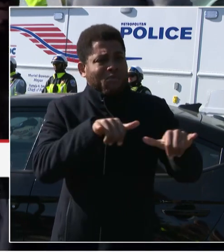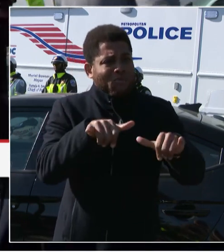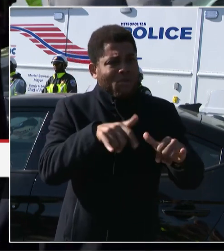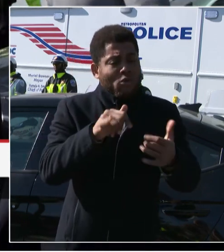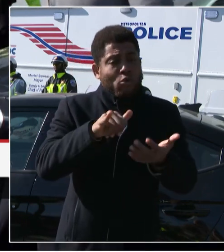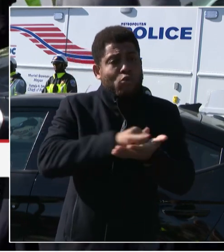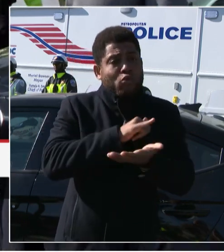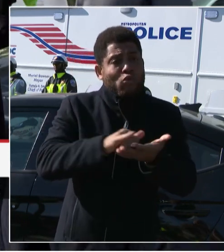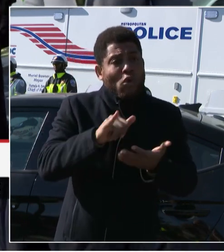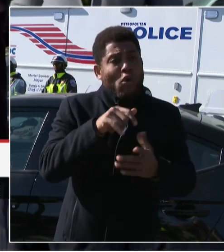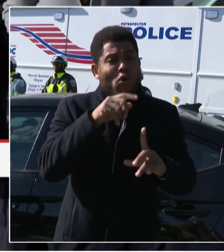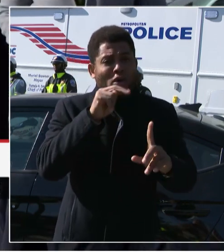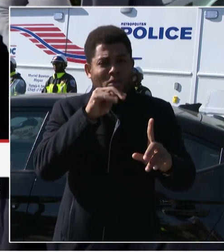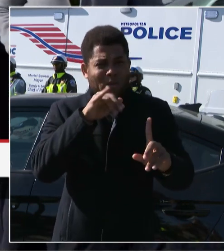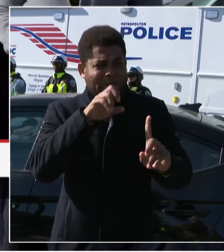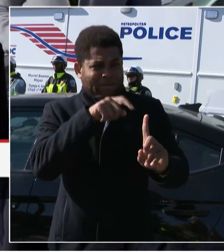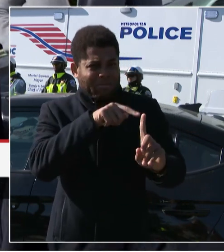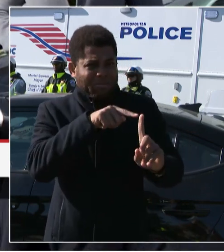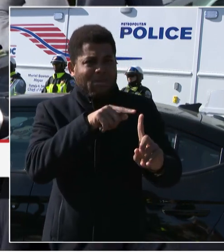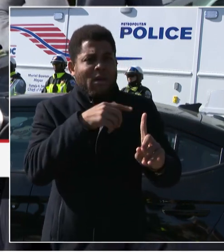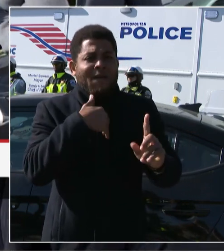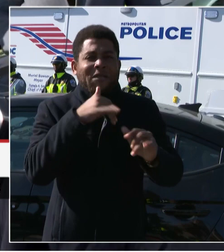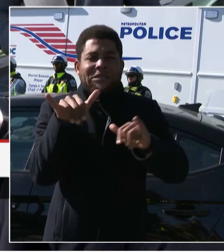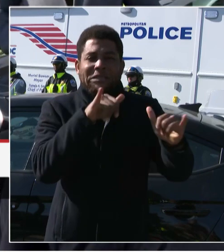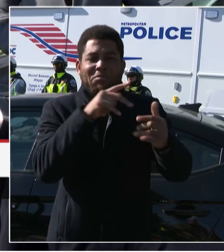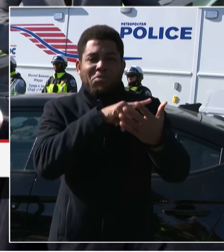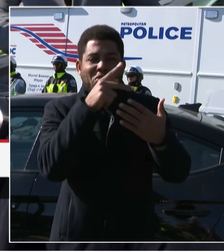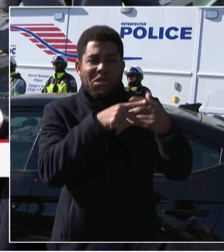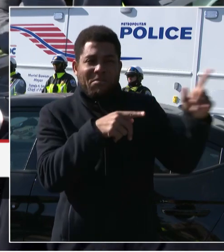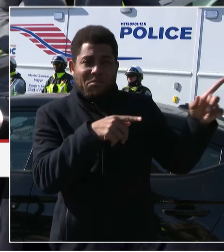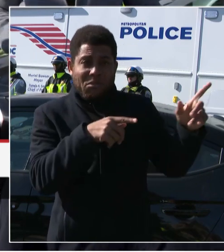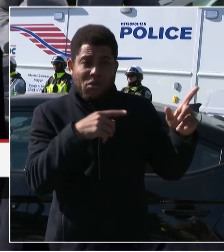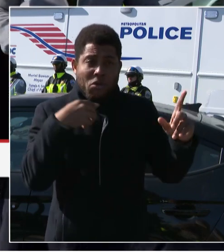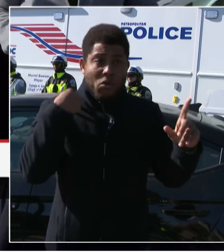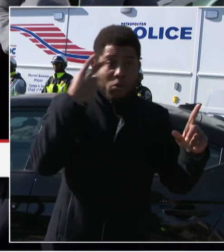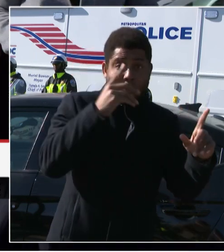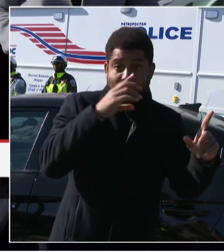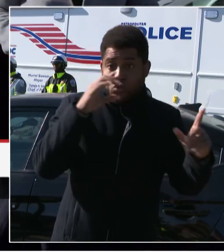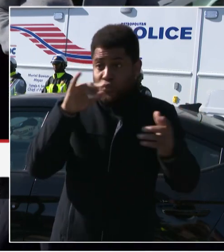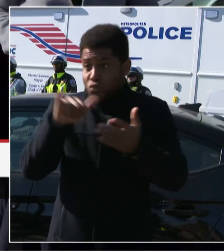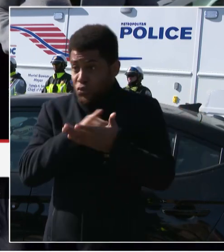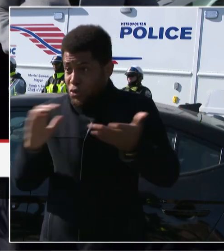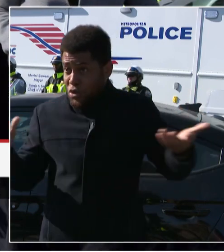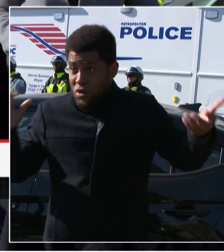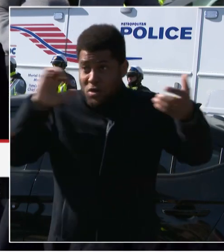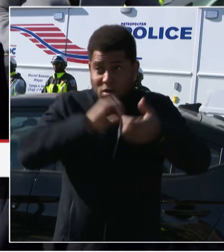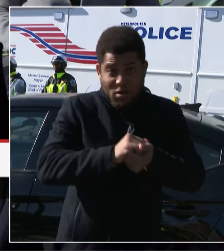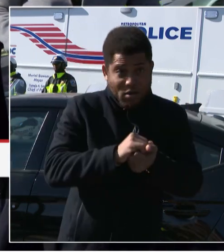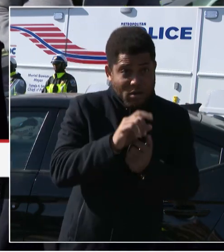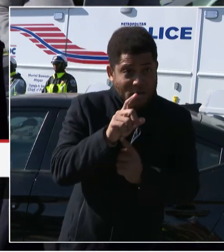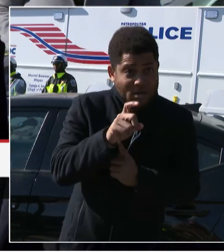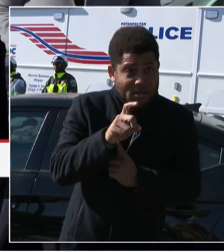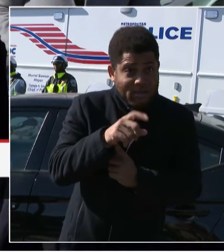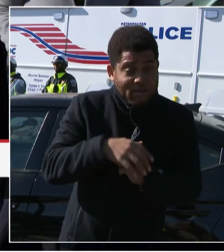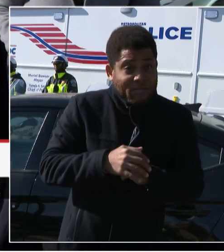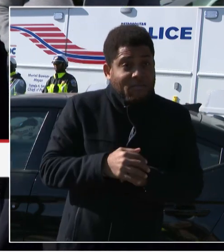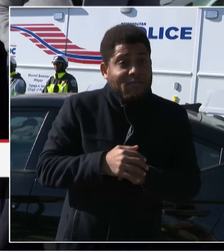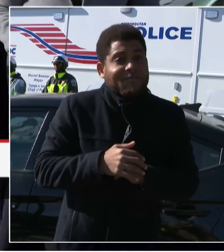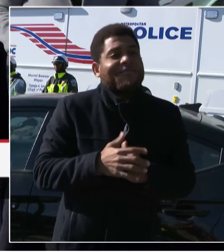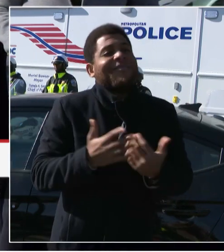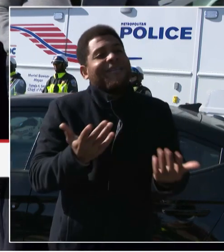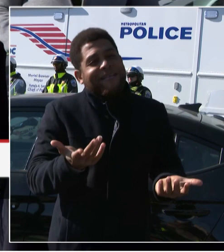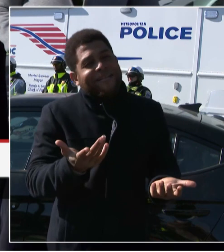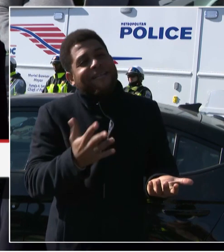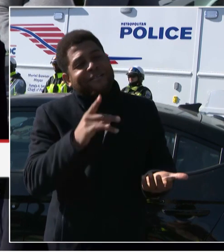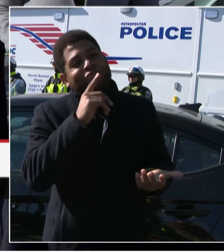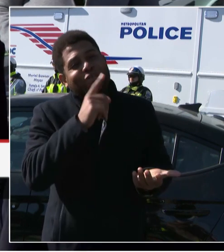they seen success with this in other jurisdictions? Have you all had any conversations with them? Well, we oftentimes converse with a lot of our law enforcement